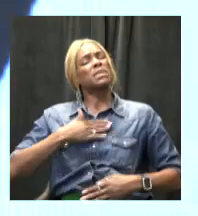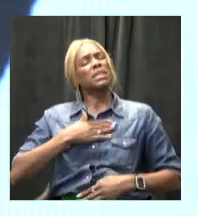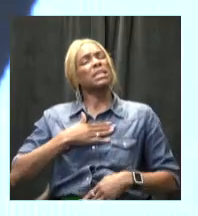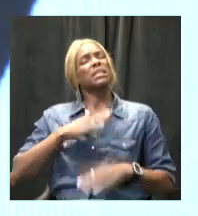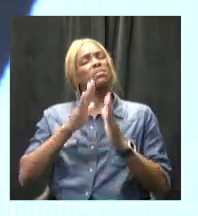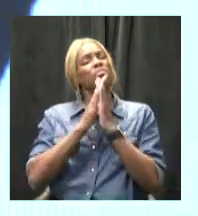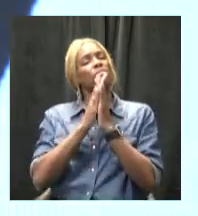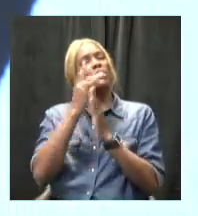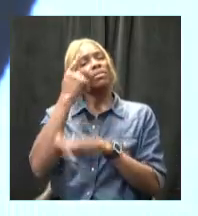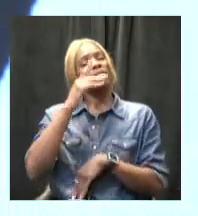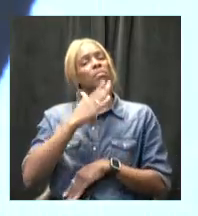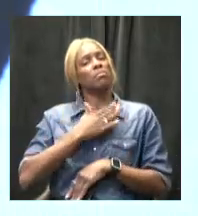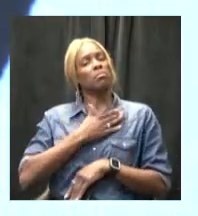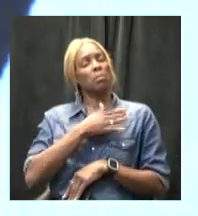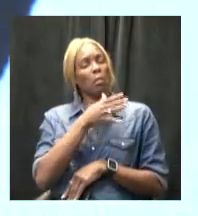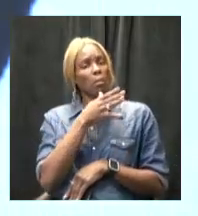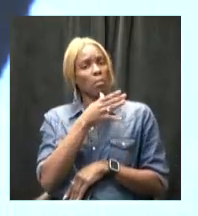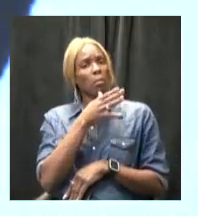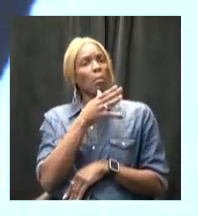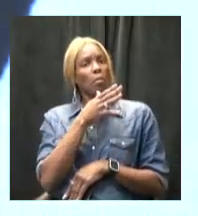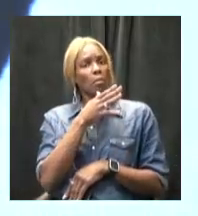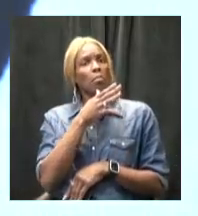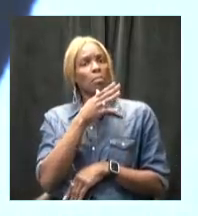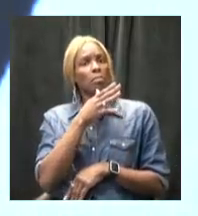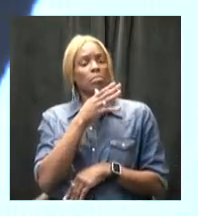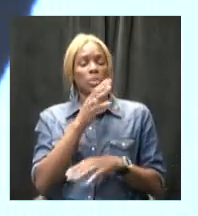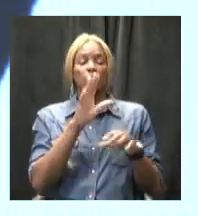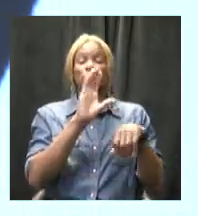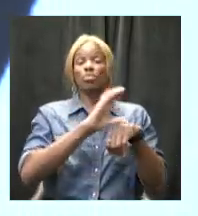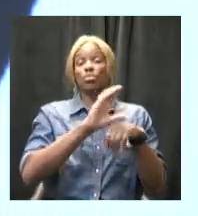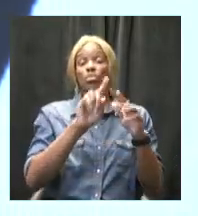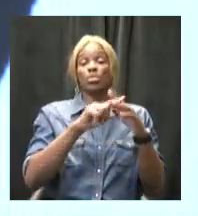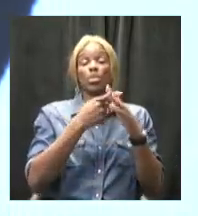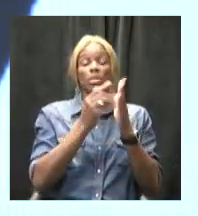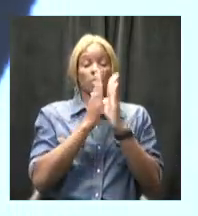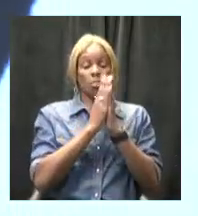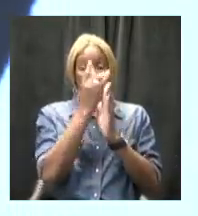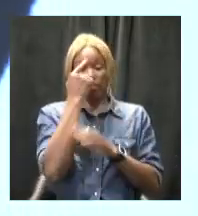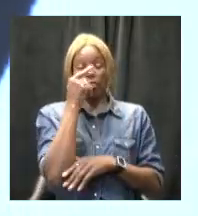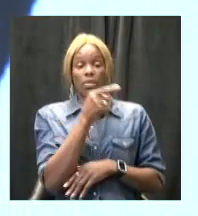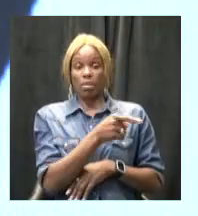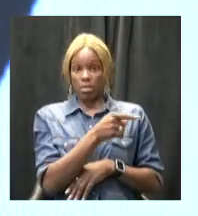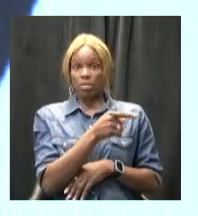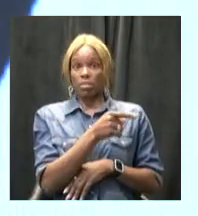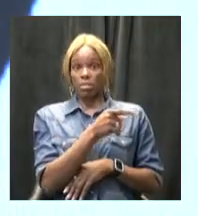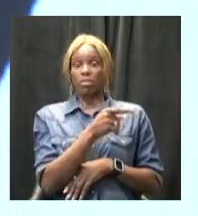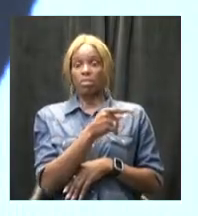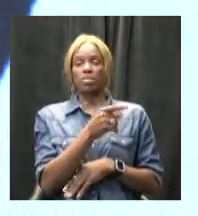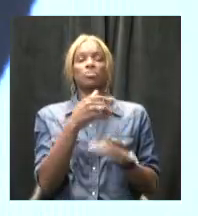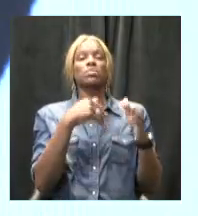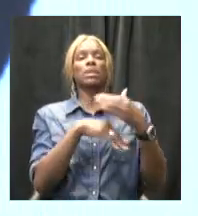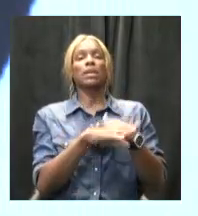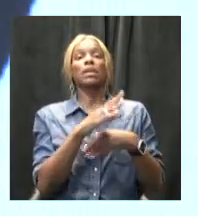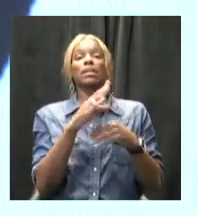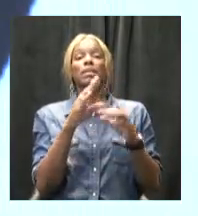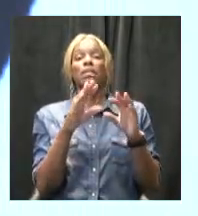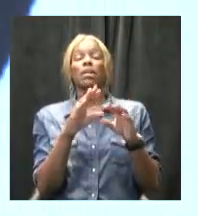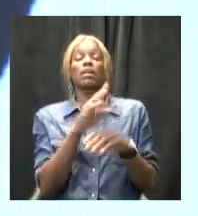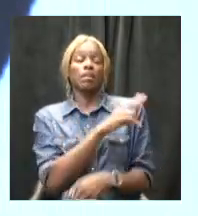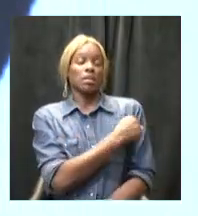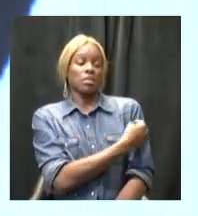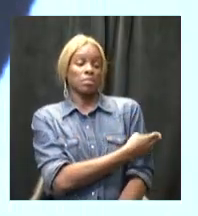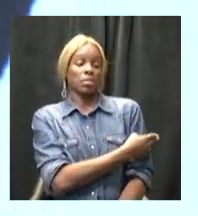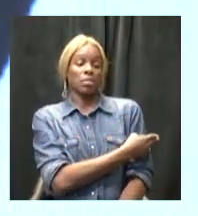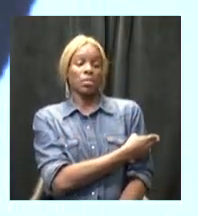my mother? And there, the church began to pray for Miss Lucille as she was now in the hospital, not just what we